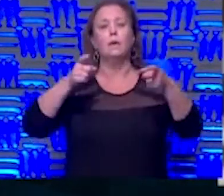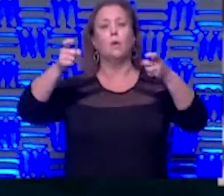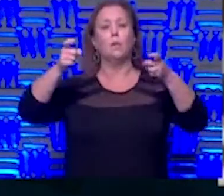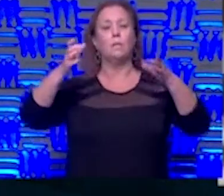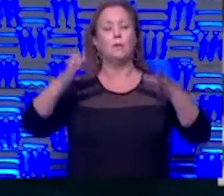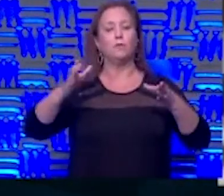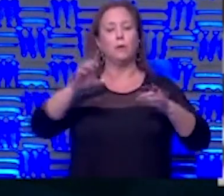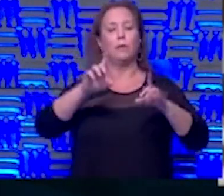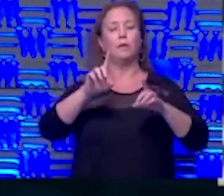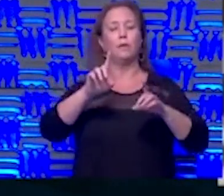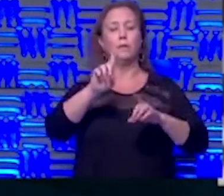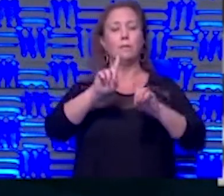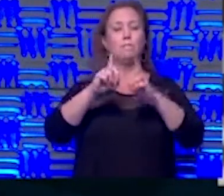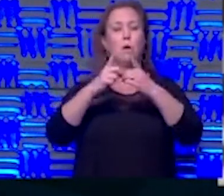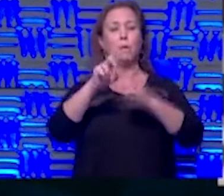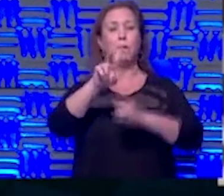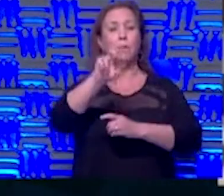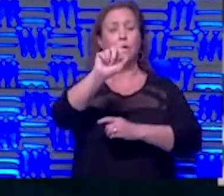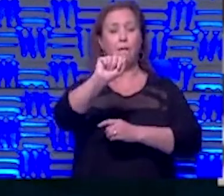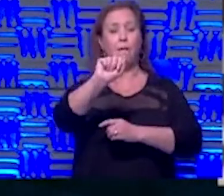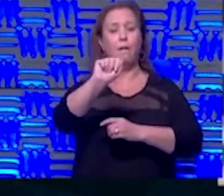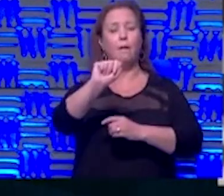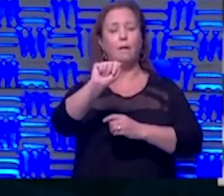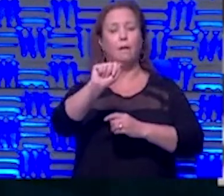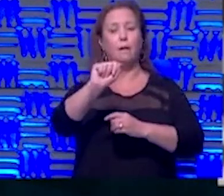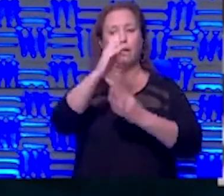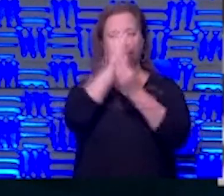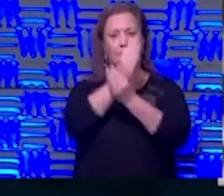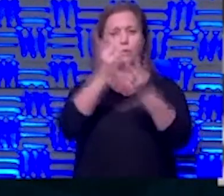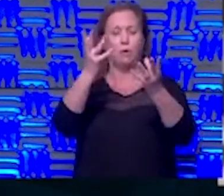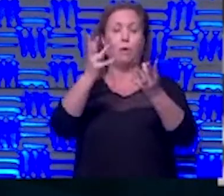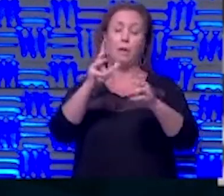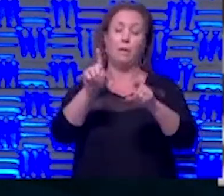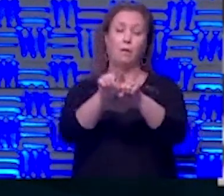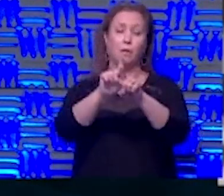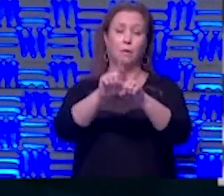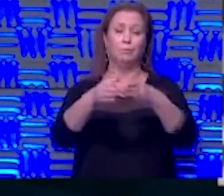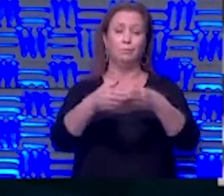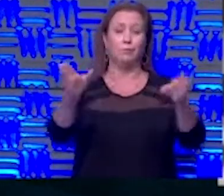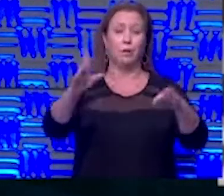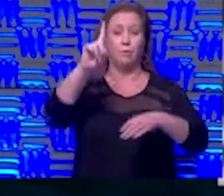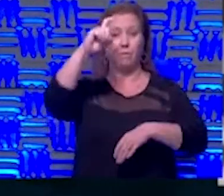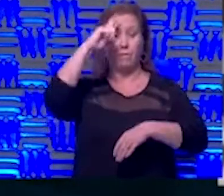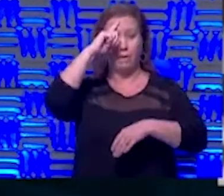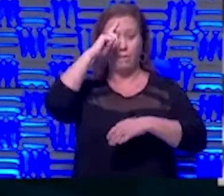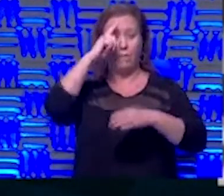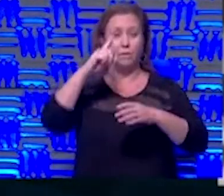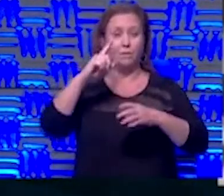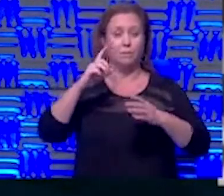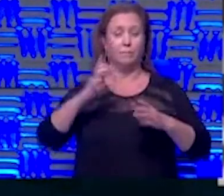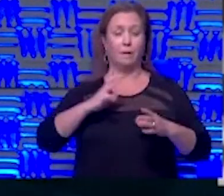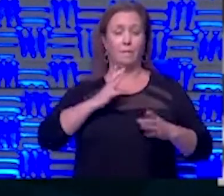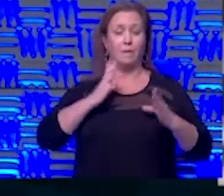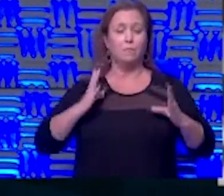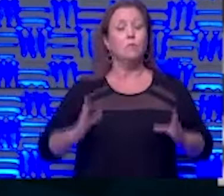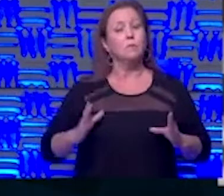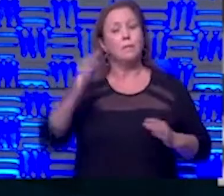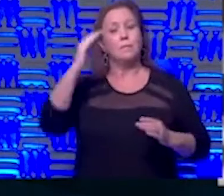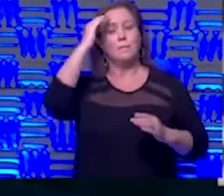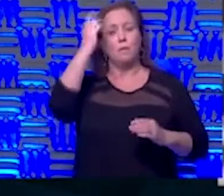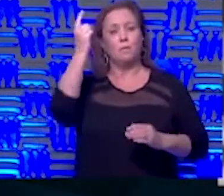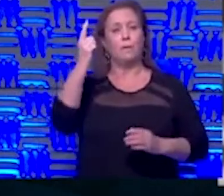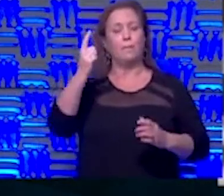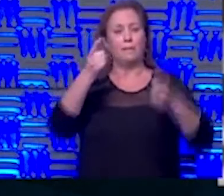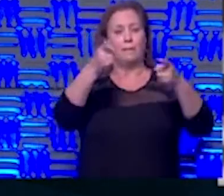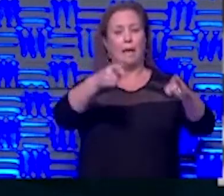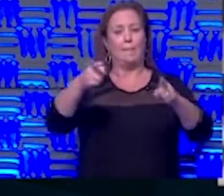the Department of Veterans Affairs, a wide array of government officials to know something's going on that needs